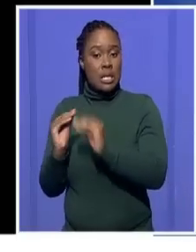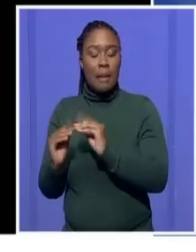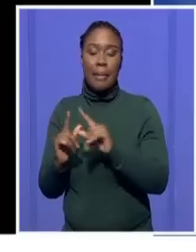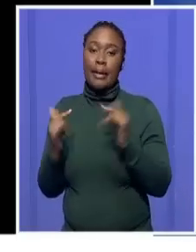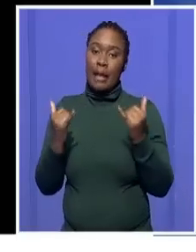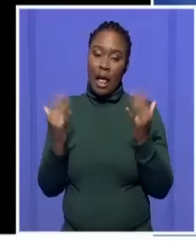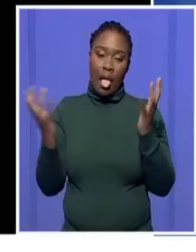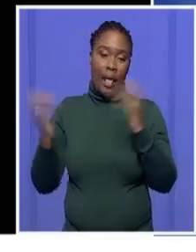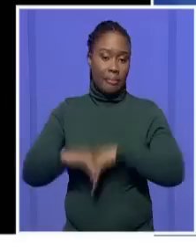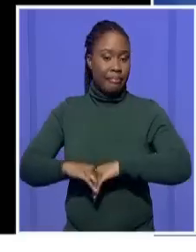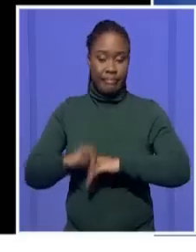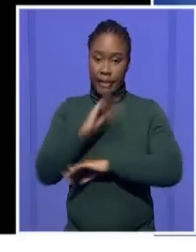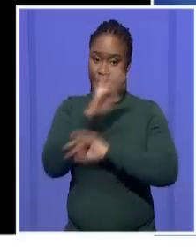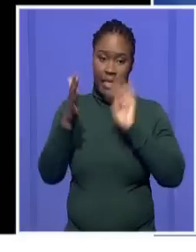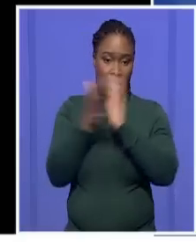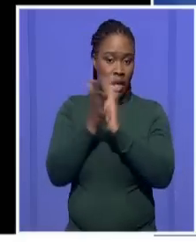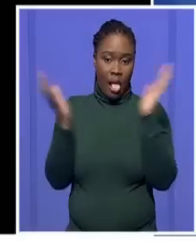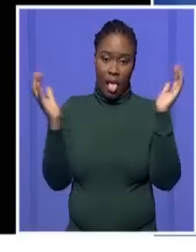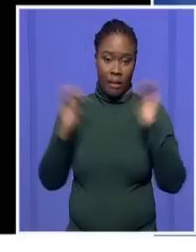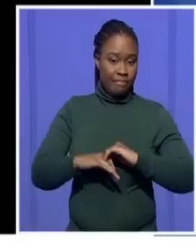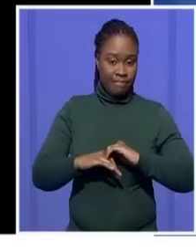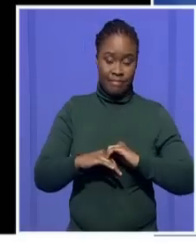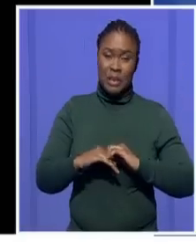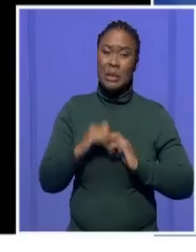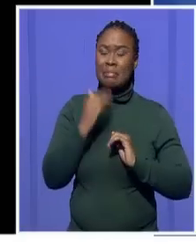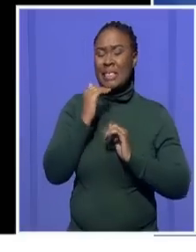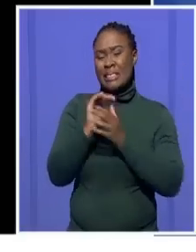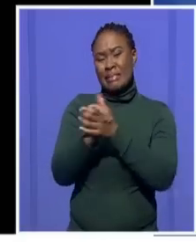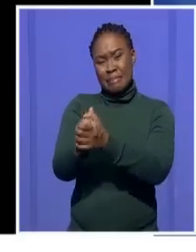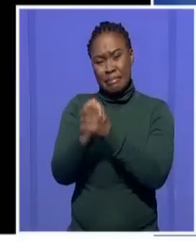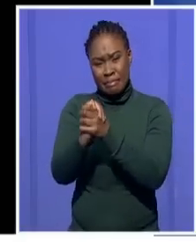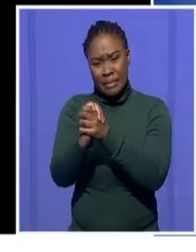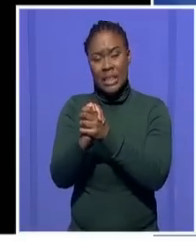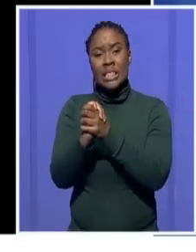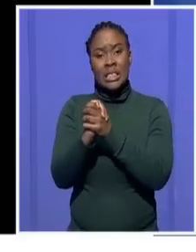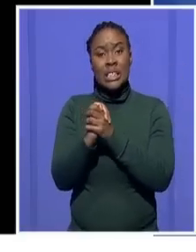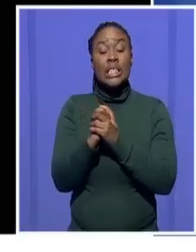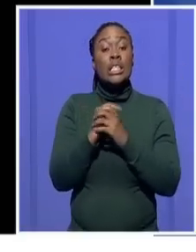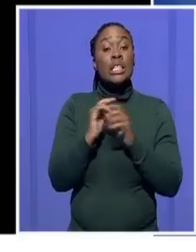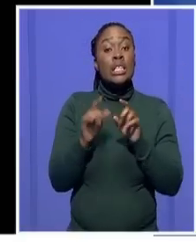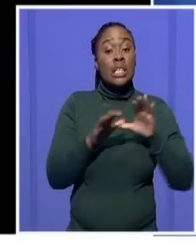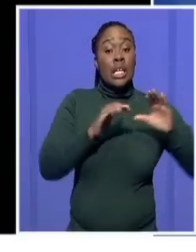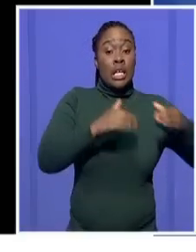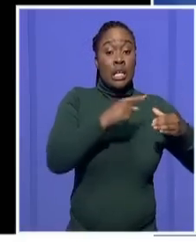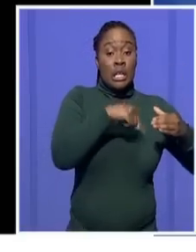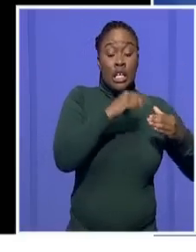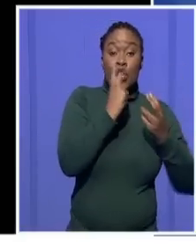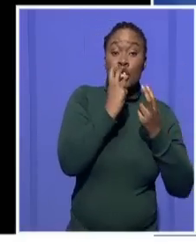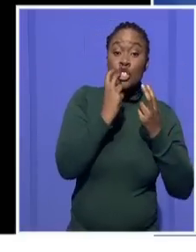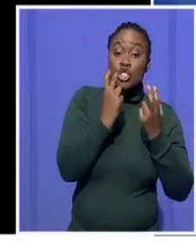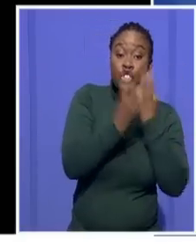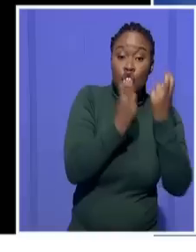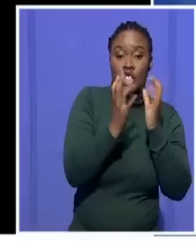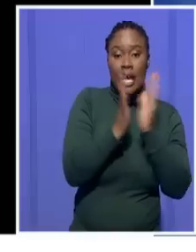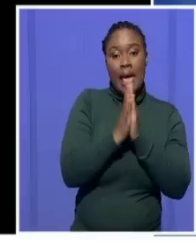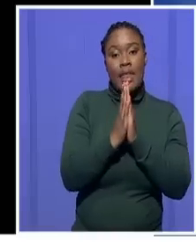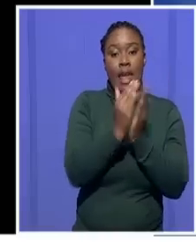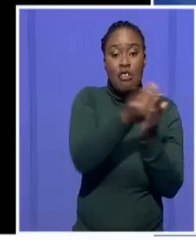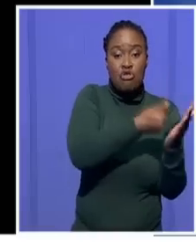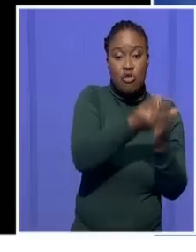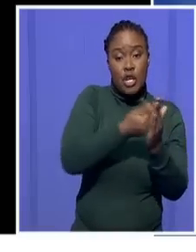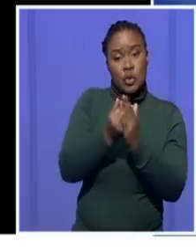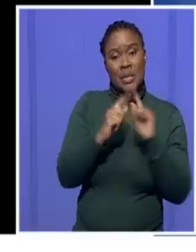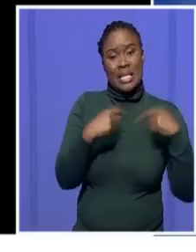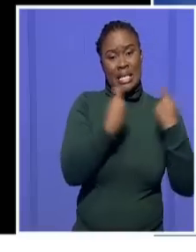one. And so there's a real appeal from the search and rescue teams that I chatted to not too long ago is that please will residents just